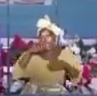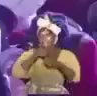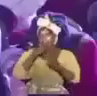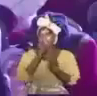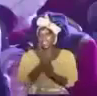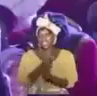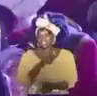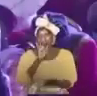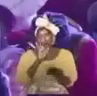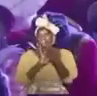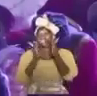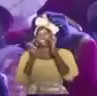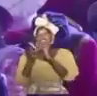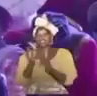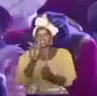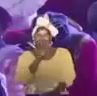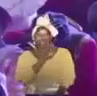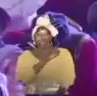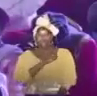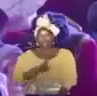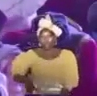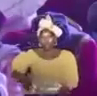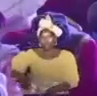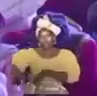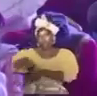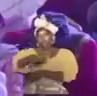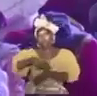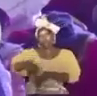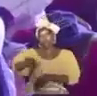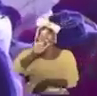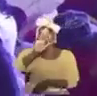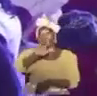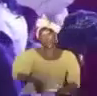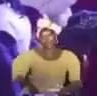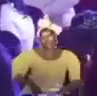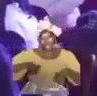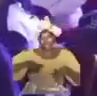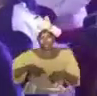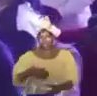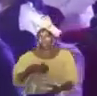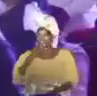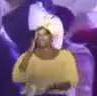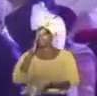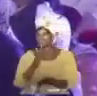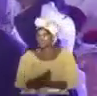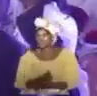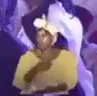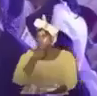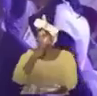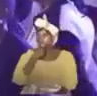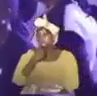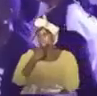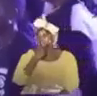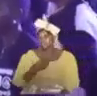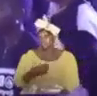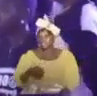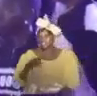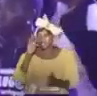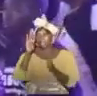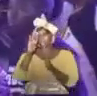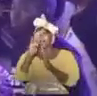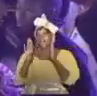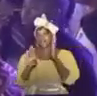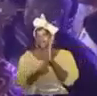genuinely, truthfully, void of pretense and void of falsehood. For the Bible declares that